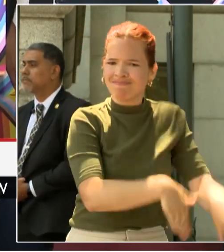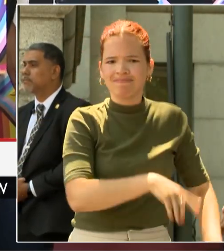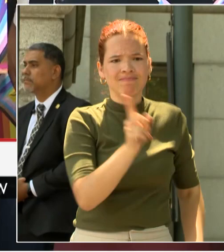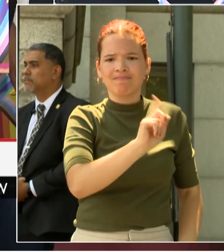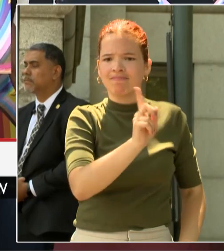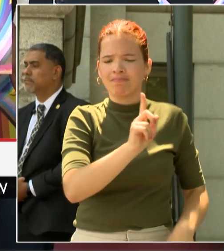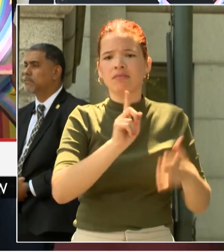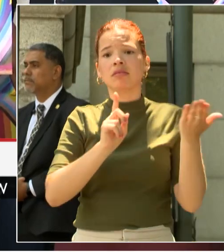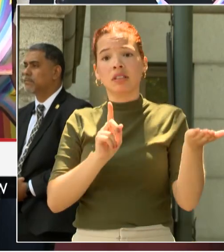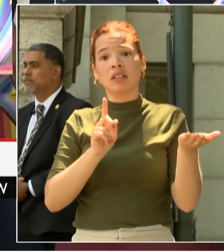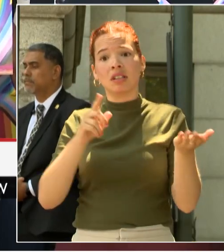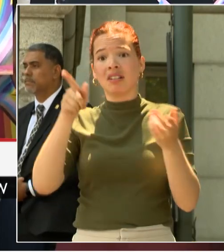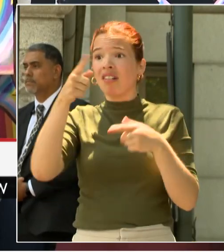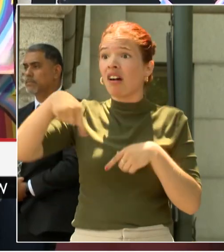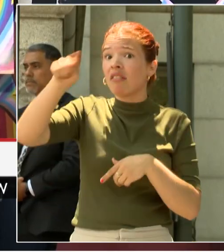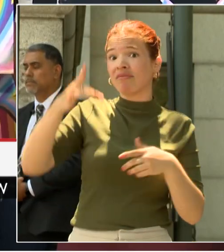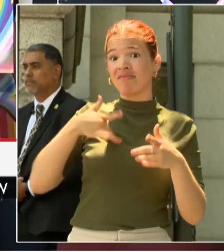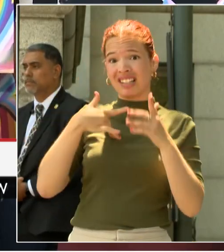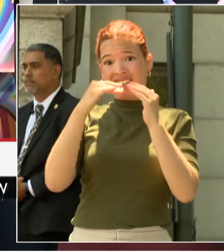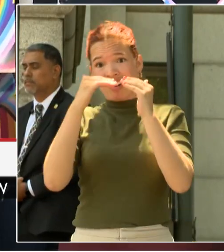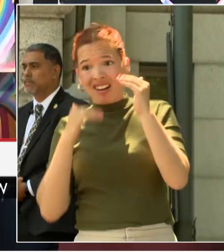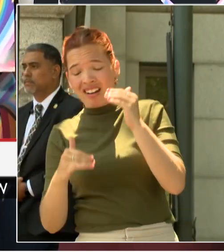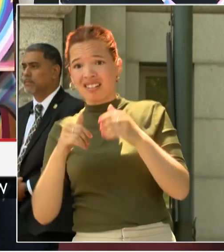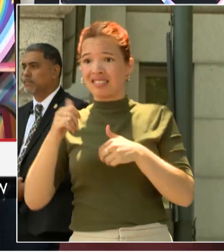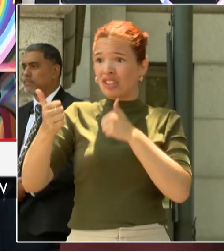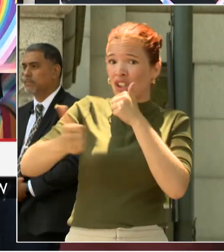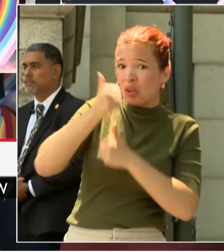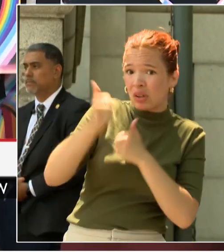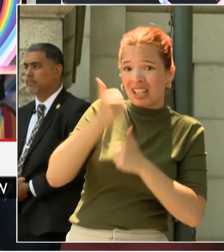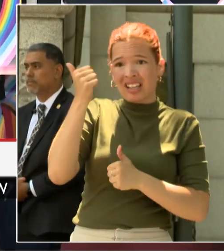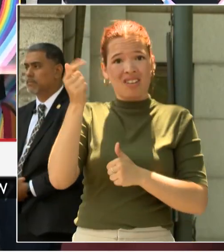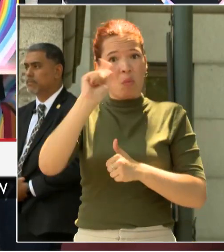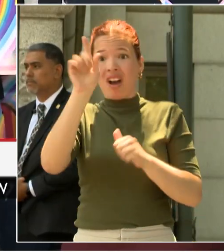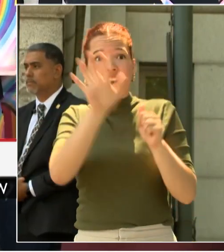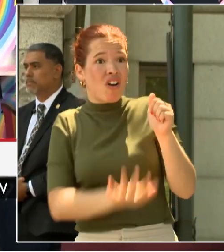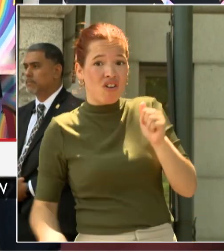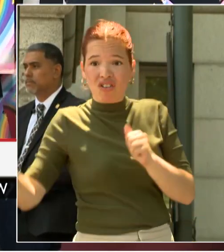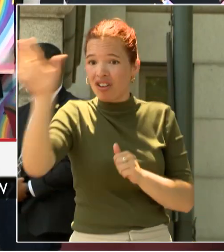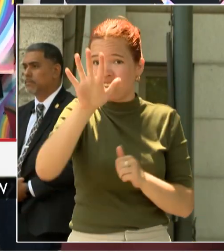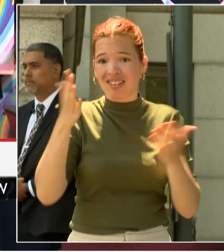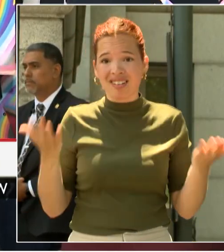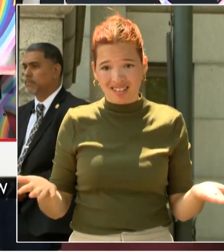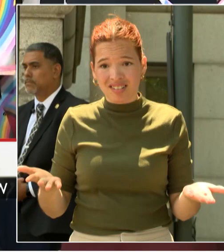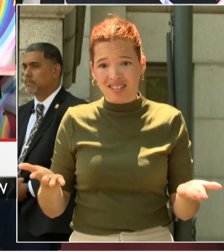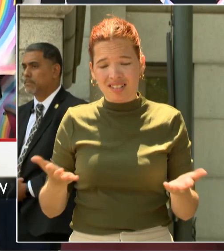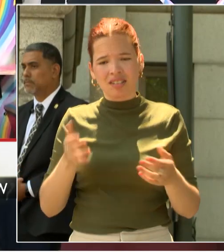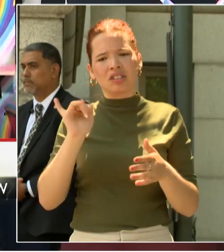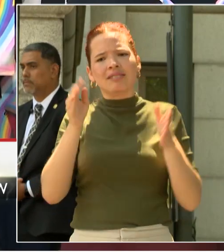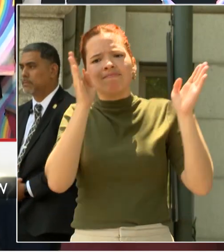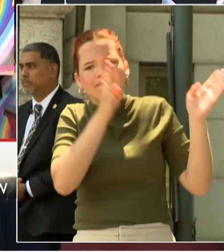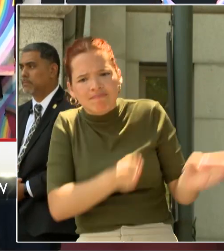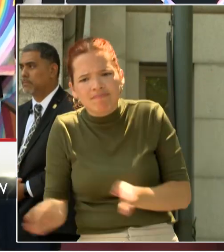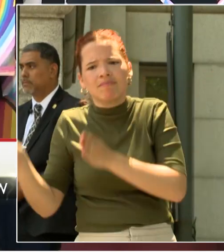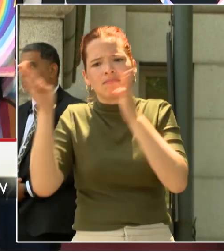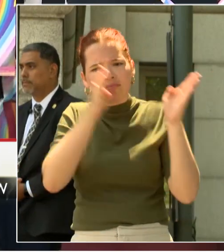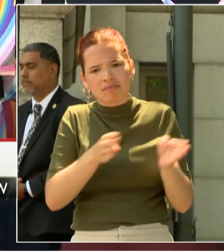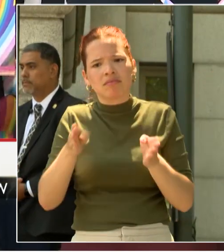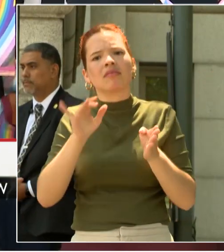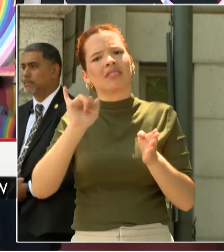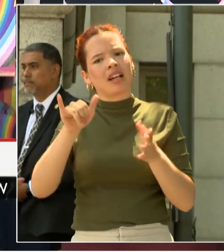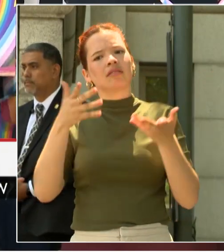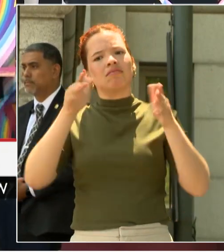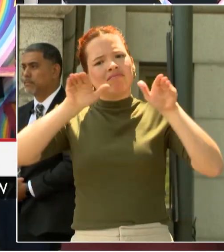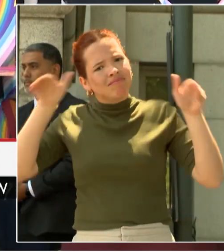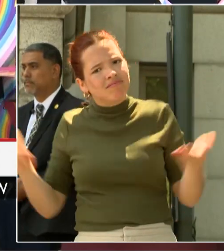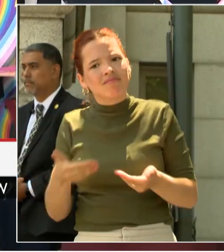injustice anywhere is a threat to justice everywhere. In preparation for introducing our esteemed